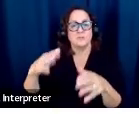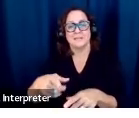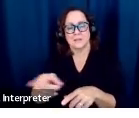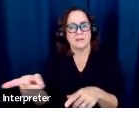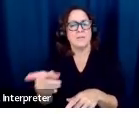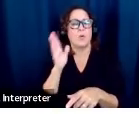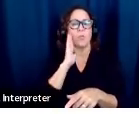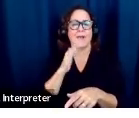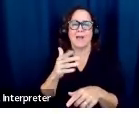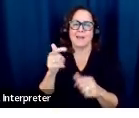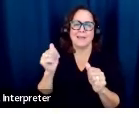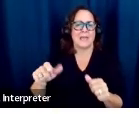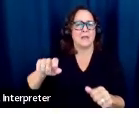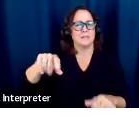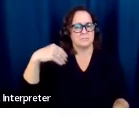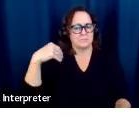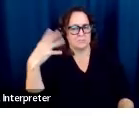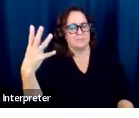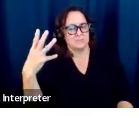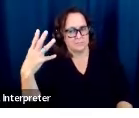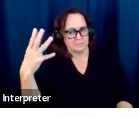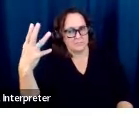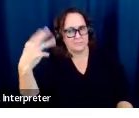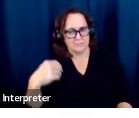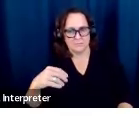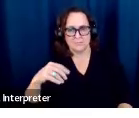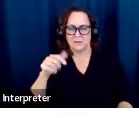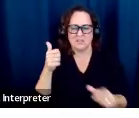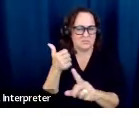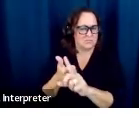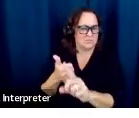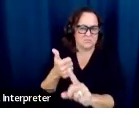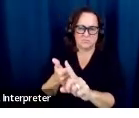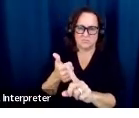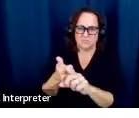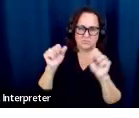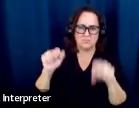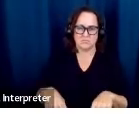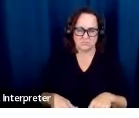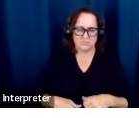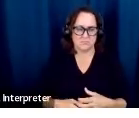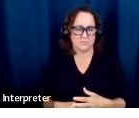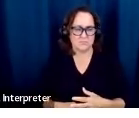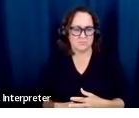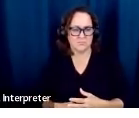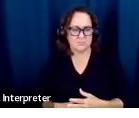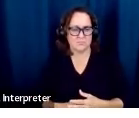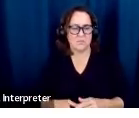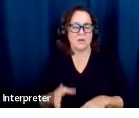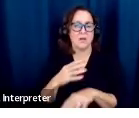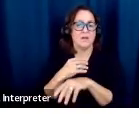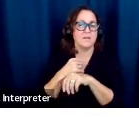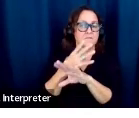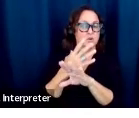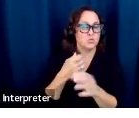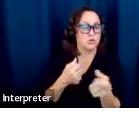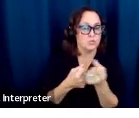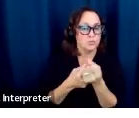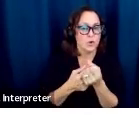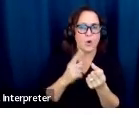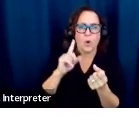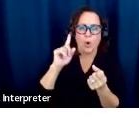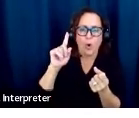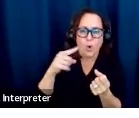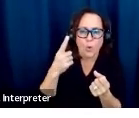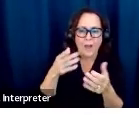the ability to turn the device, the equipment, or technology on or off at any time. Virtual supports are also only permitted in